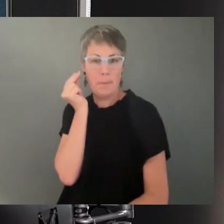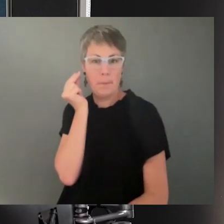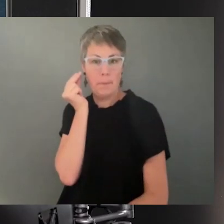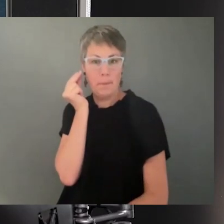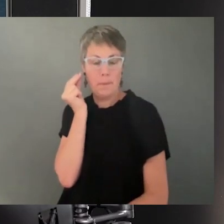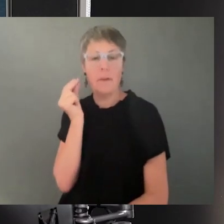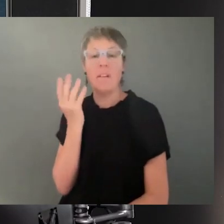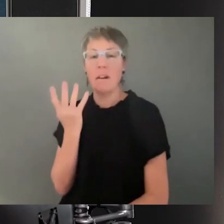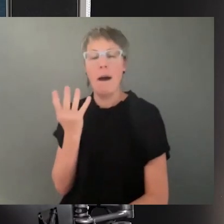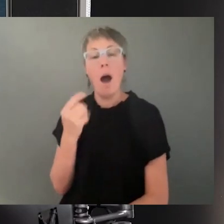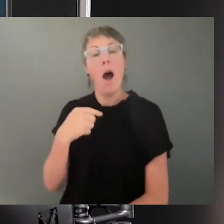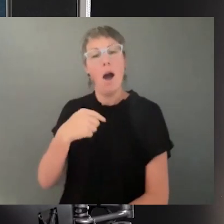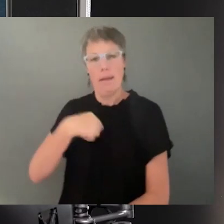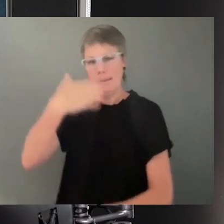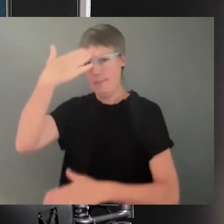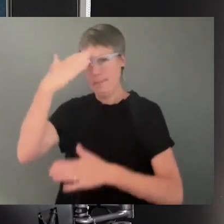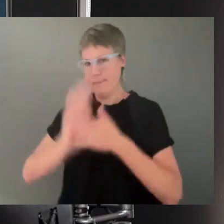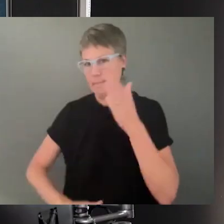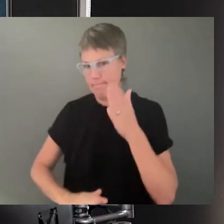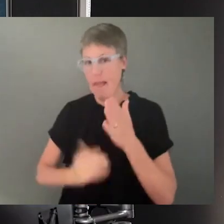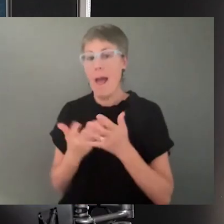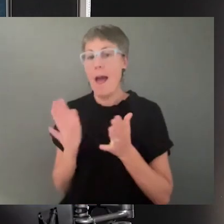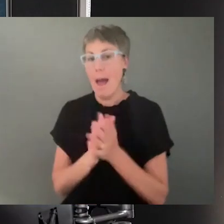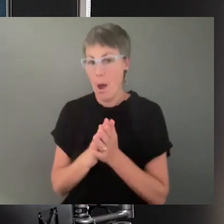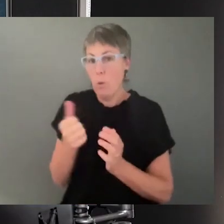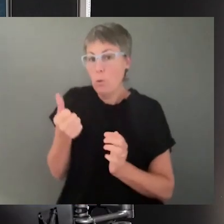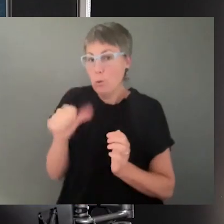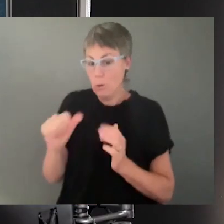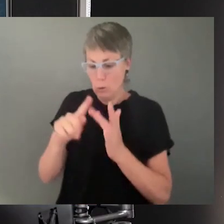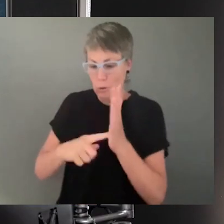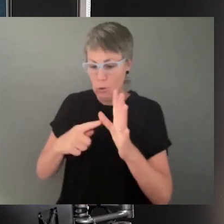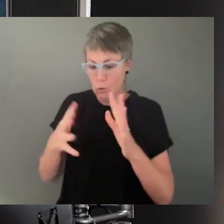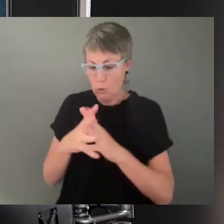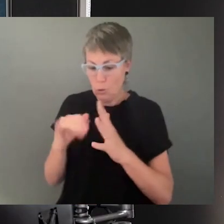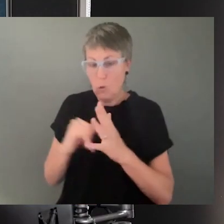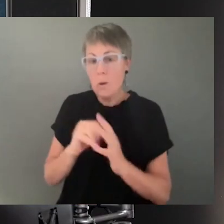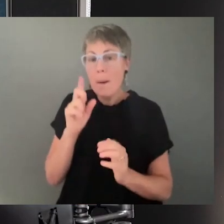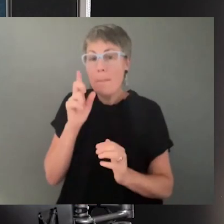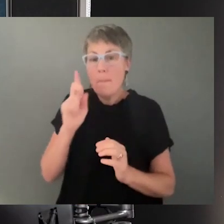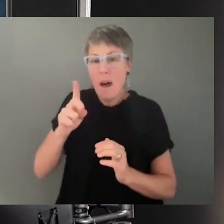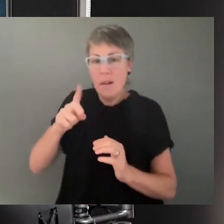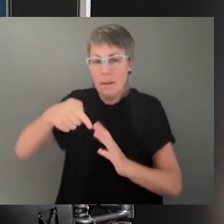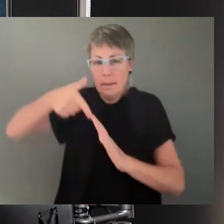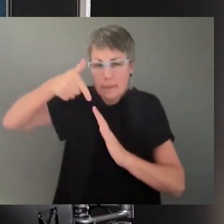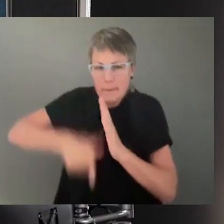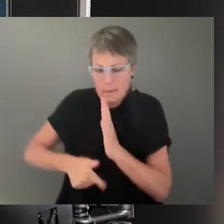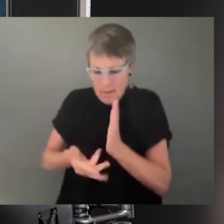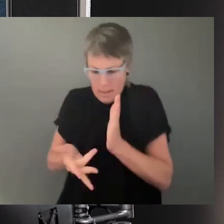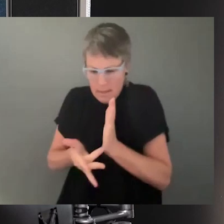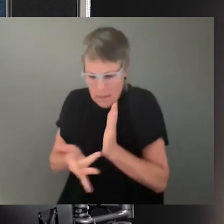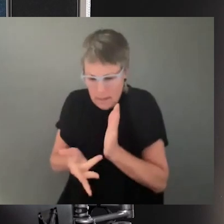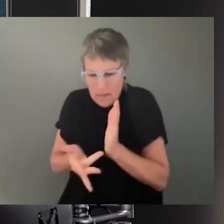headphones. To be honest, I know how to use it from a usability perspective, but I don't know anything about